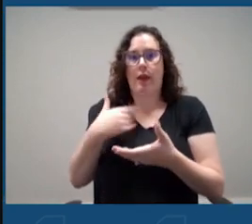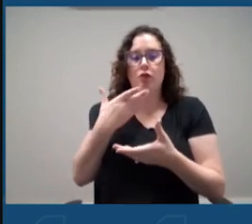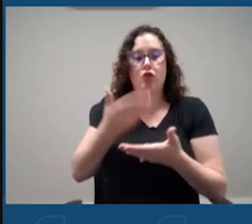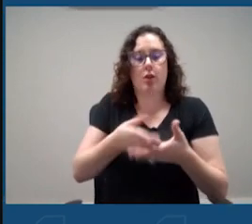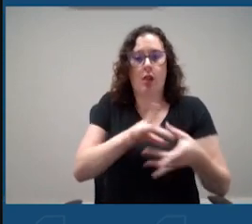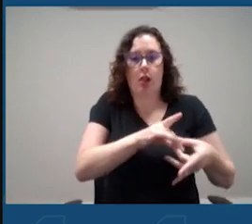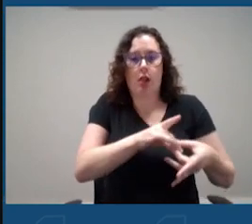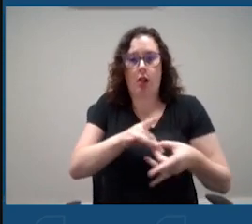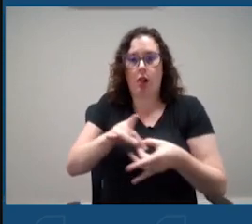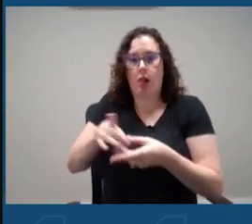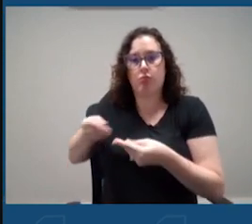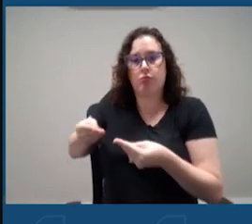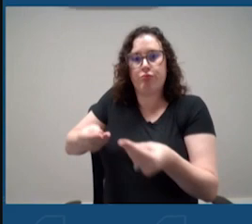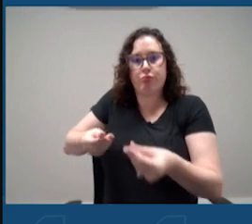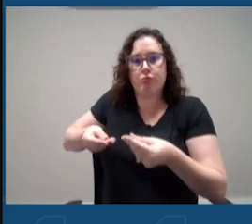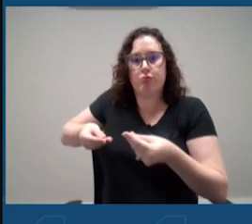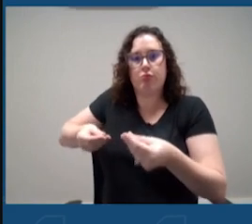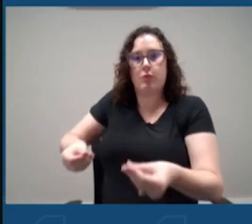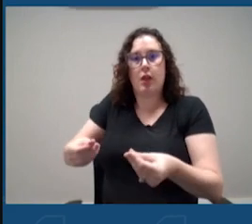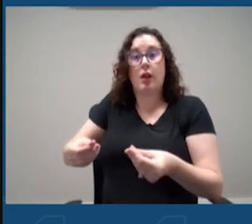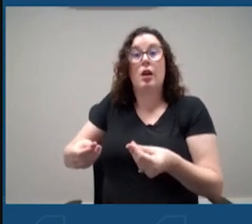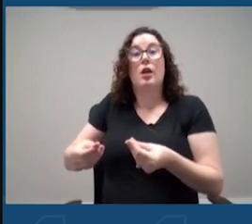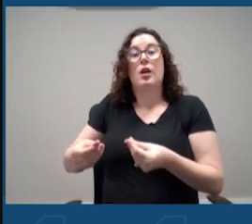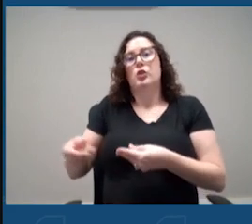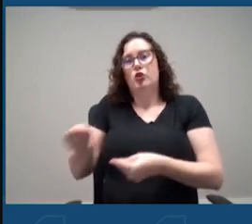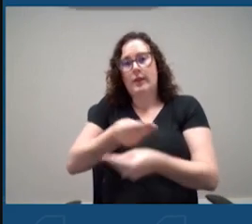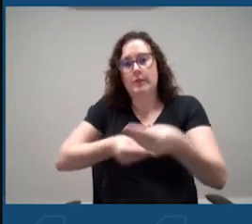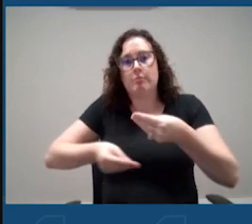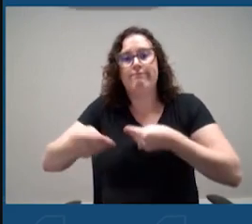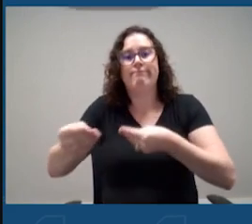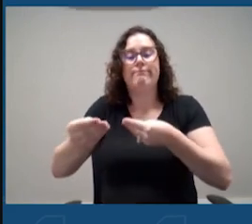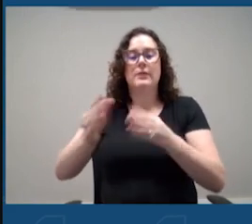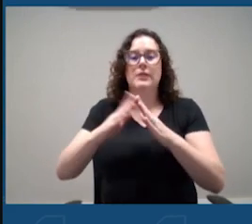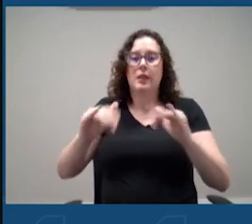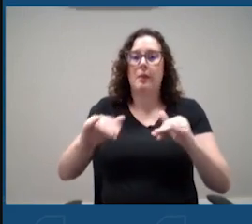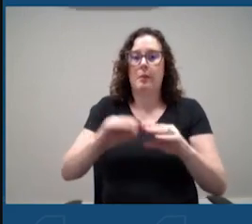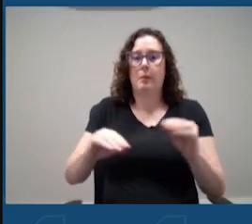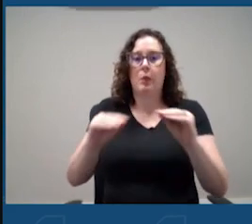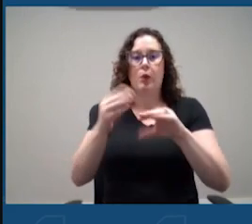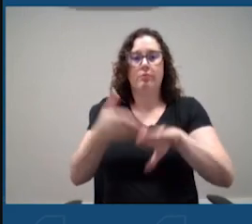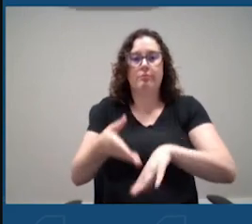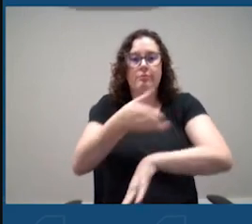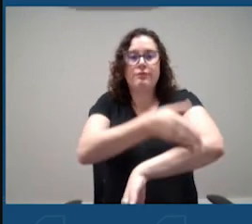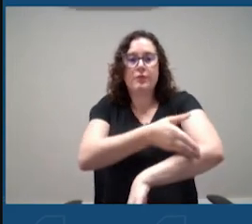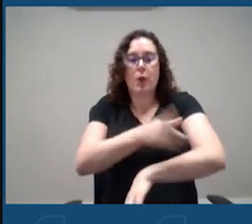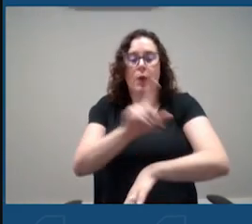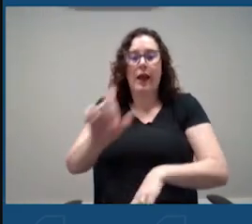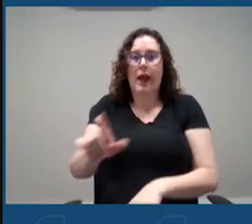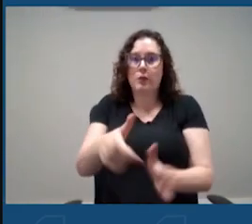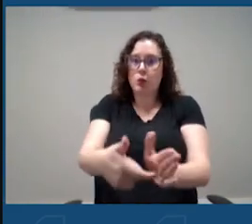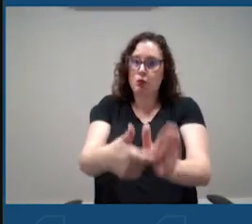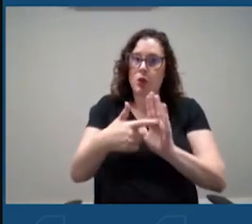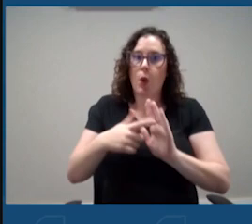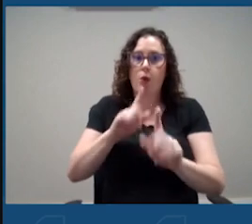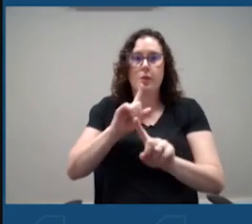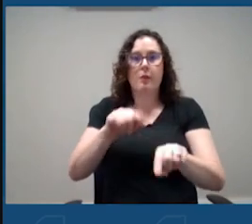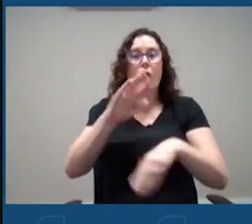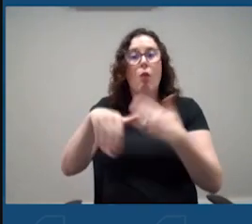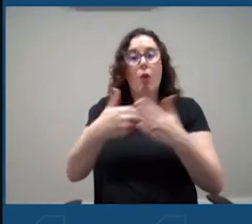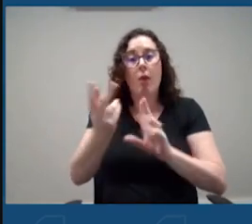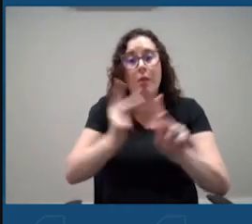to make sure our transmission system is better. We're going to have to teach demand response to all of the folks in our communities, and we